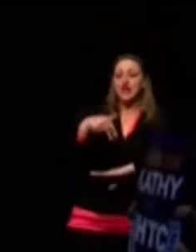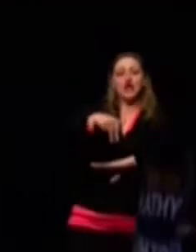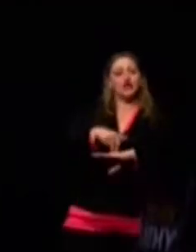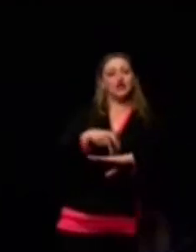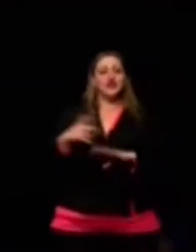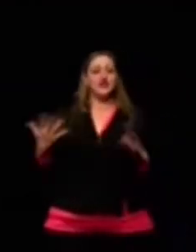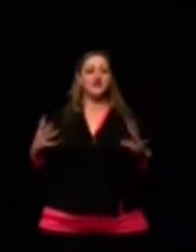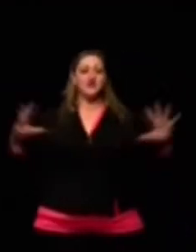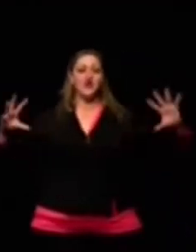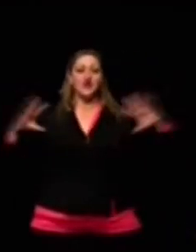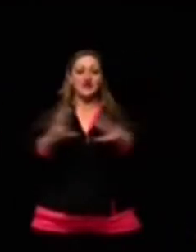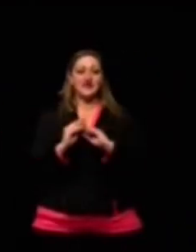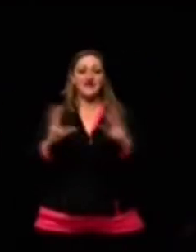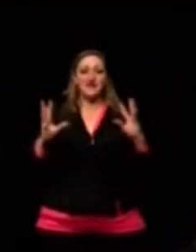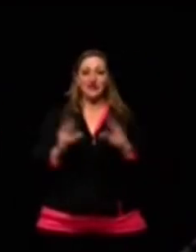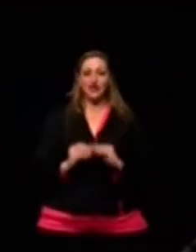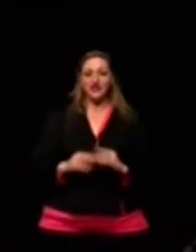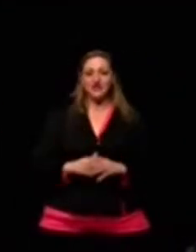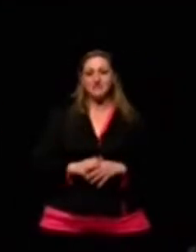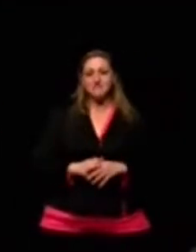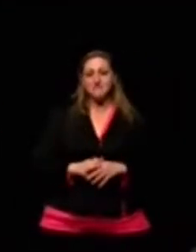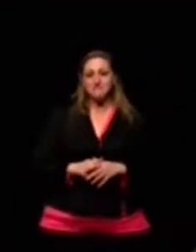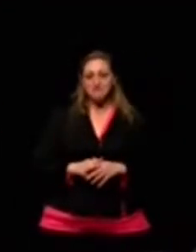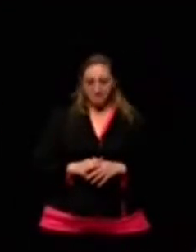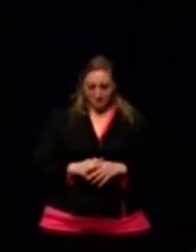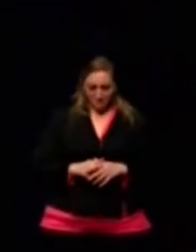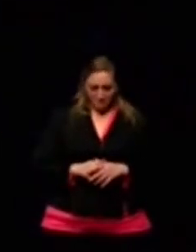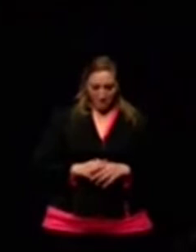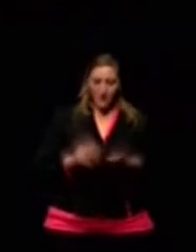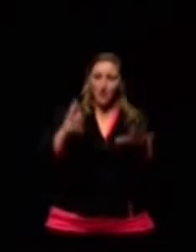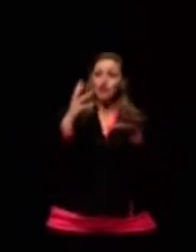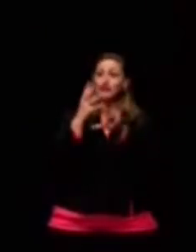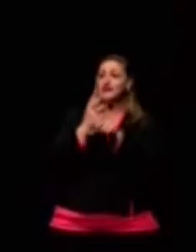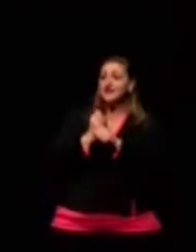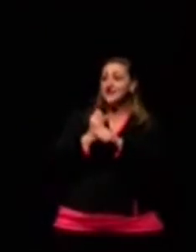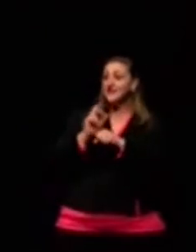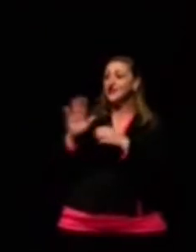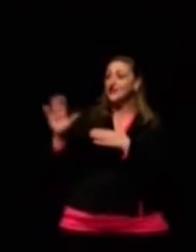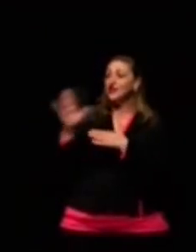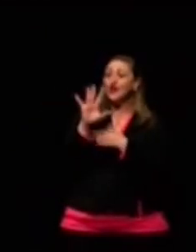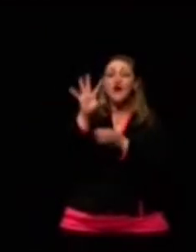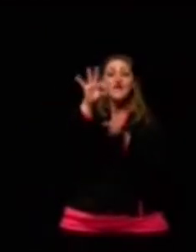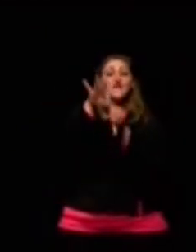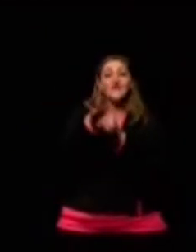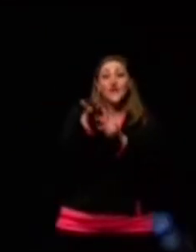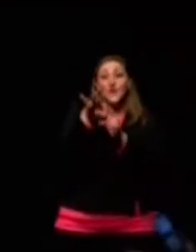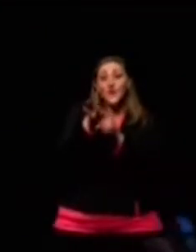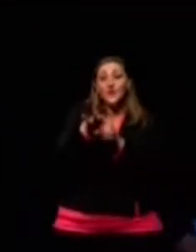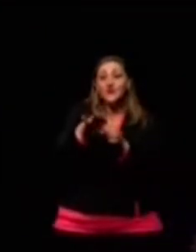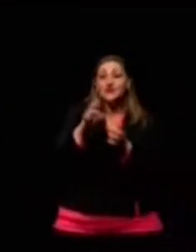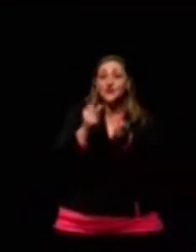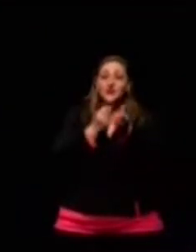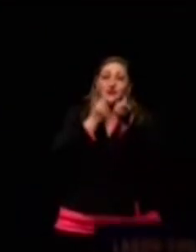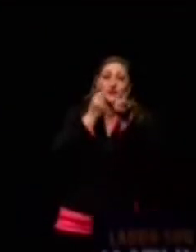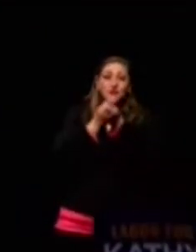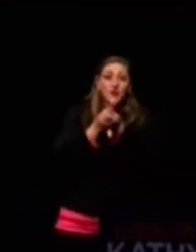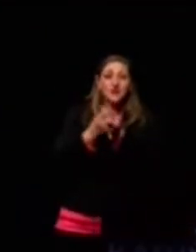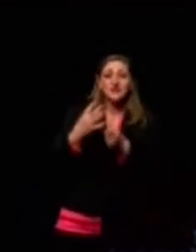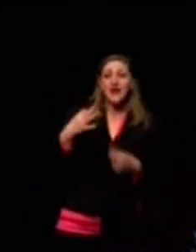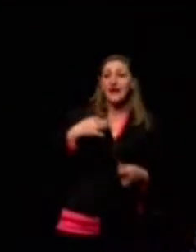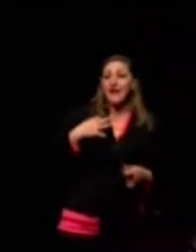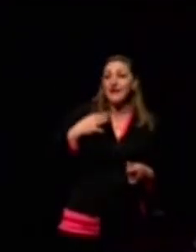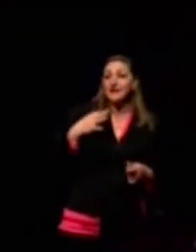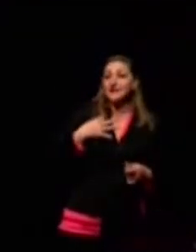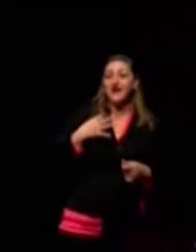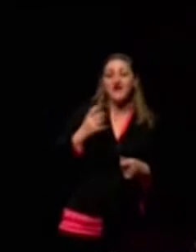before this convention, receiving your votes to endorse my